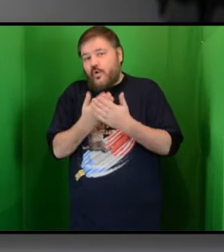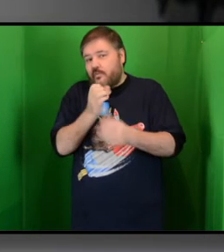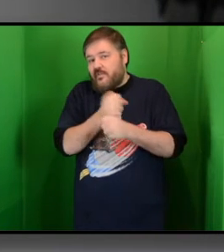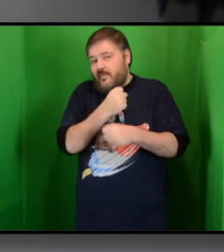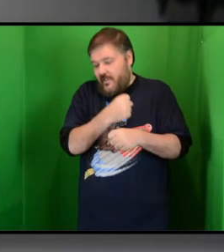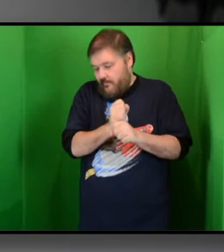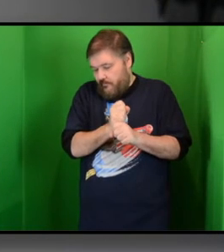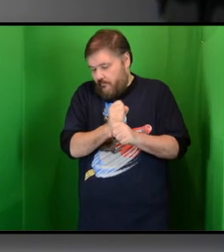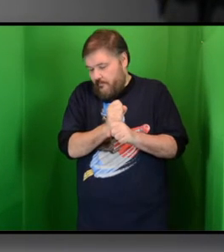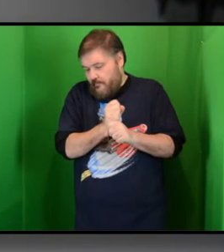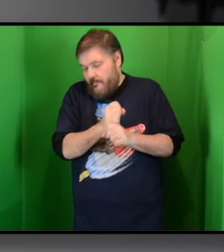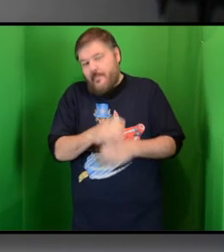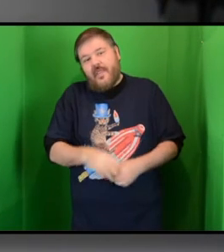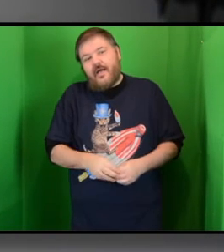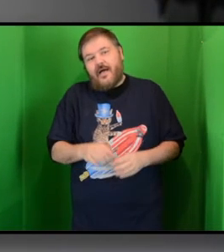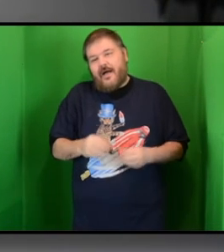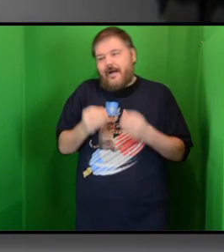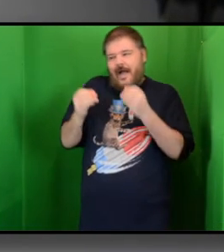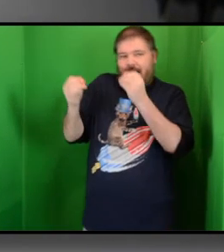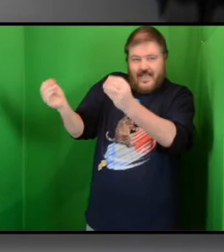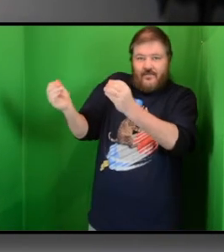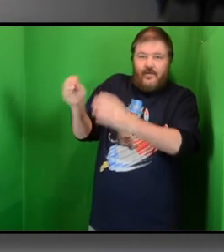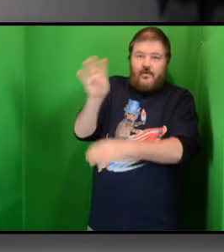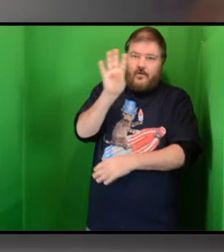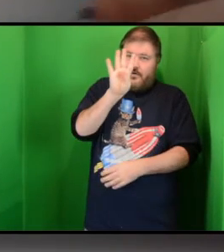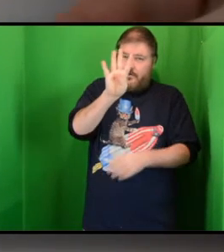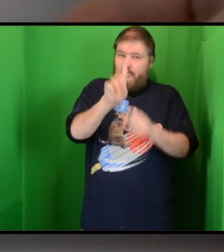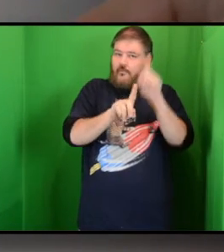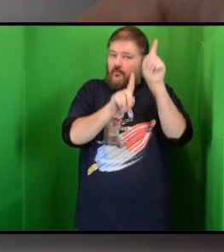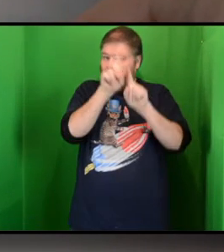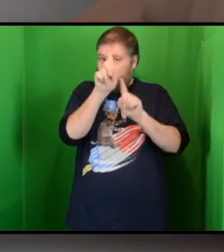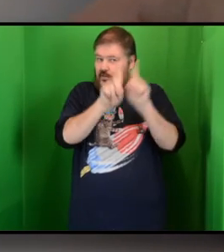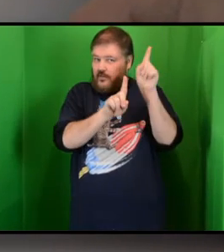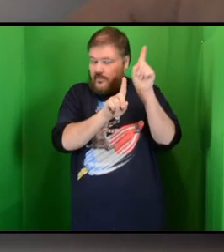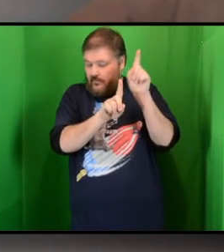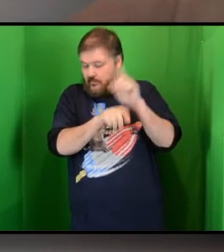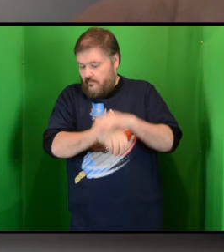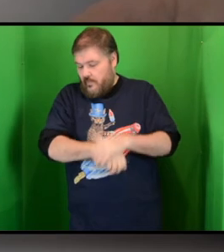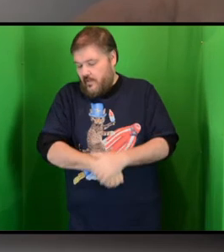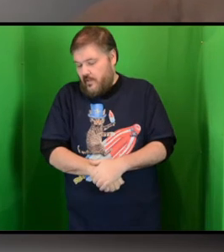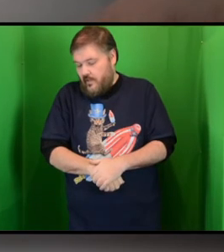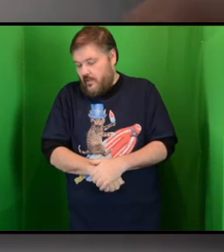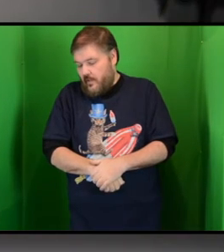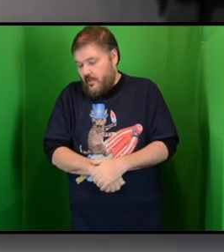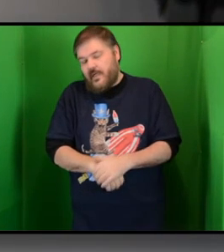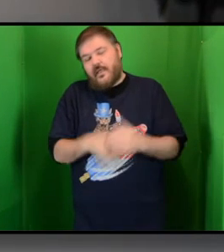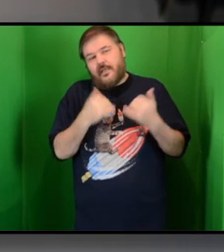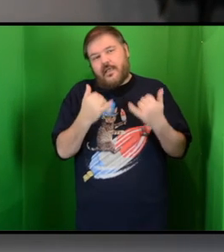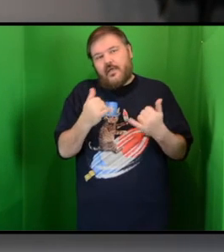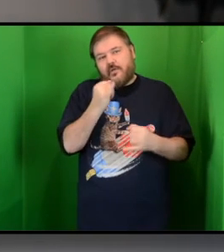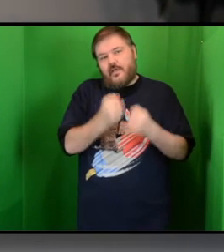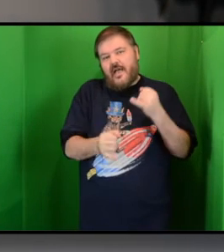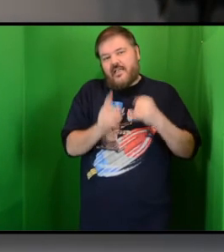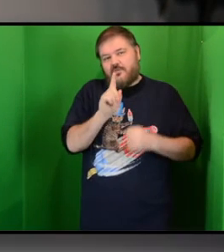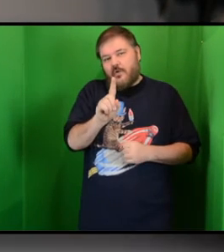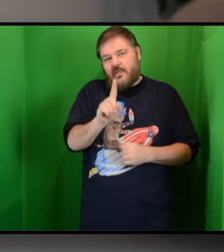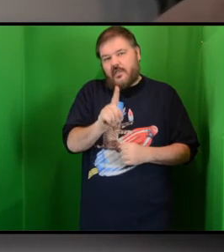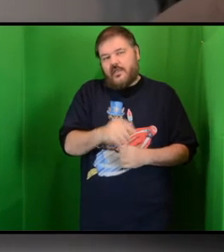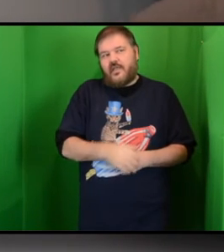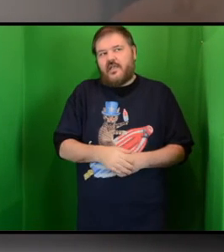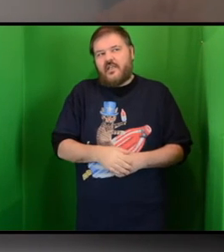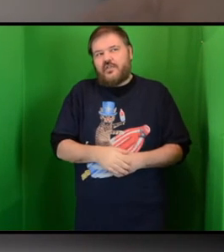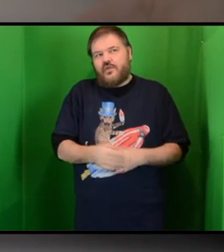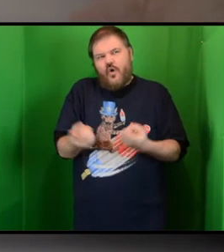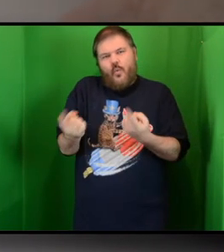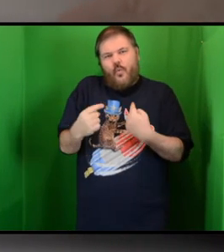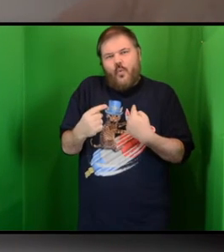I believe, Solus Prime. Is this little dude right here? I don't know if you can really see him. He's just a small